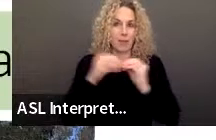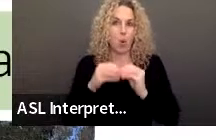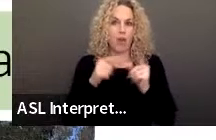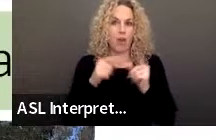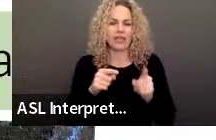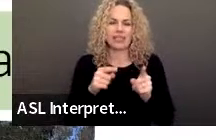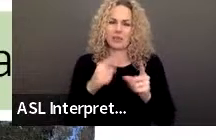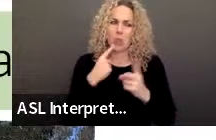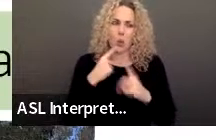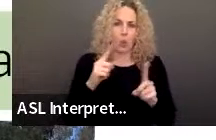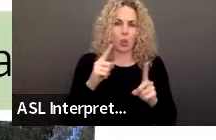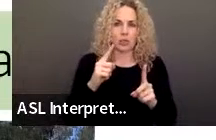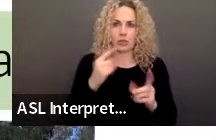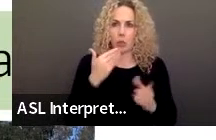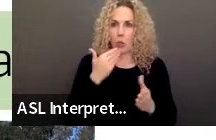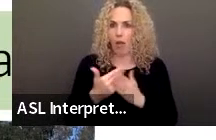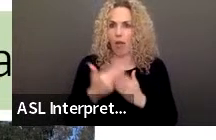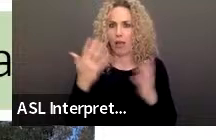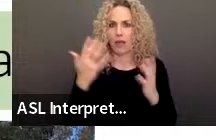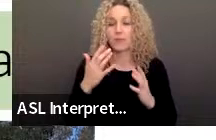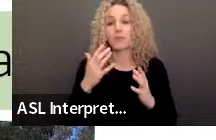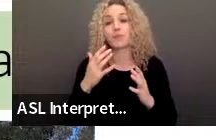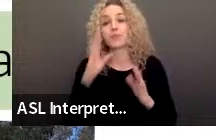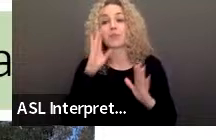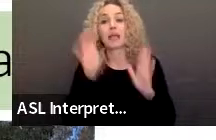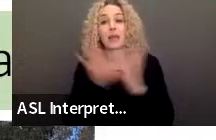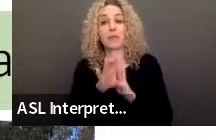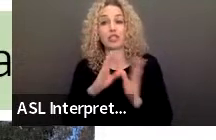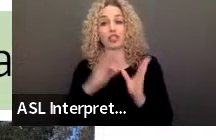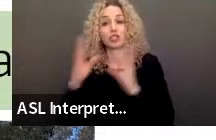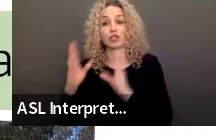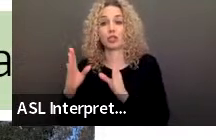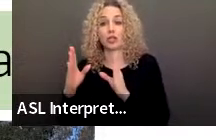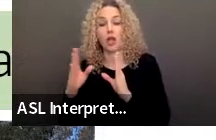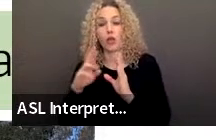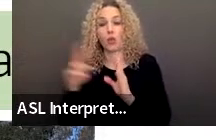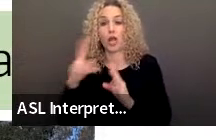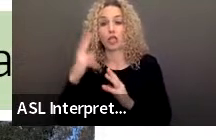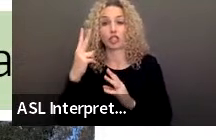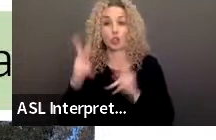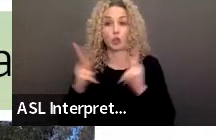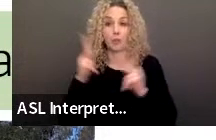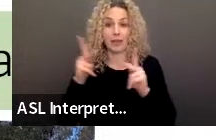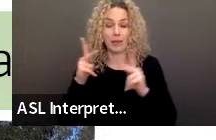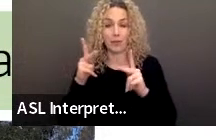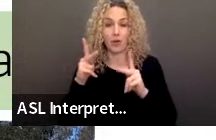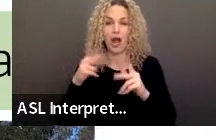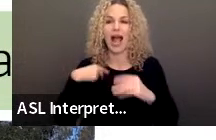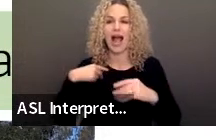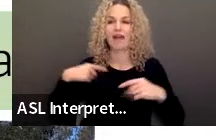they're working really well. The image on the right is 2 people taking a